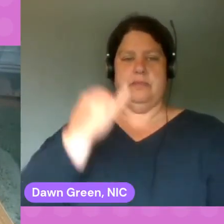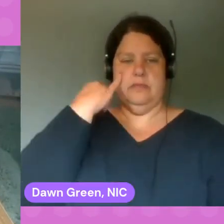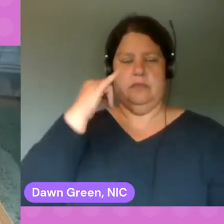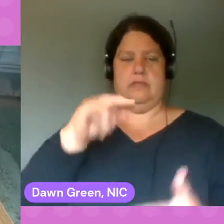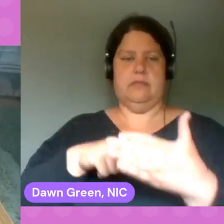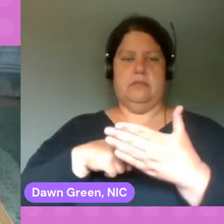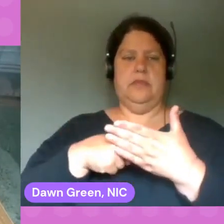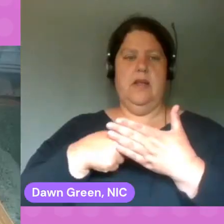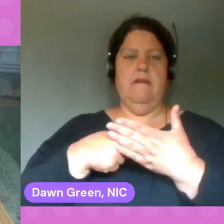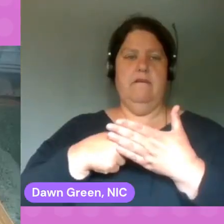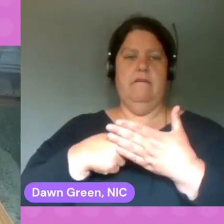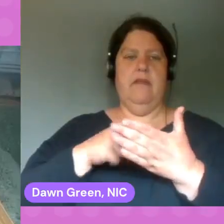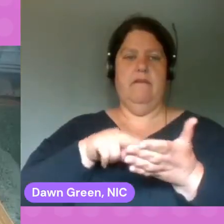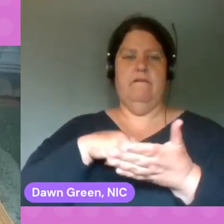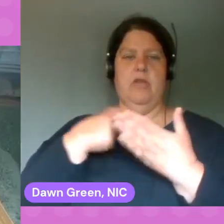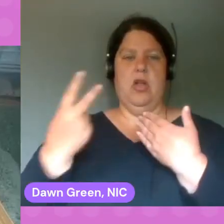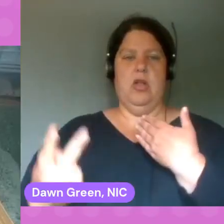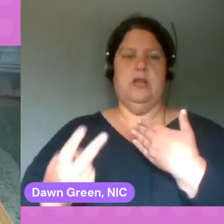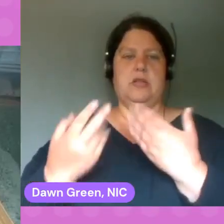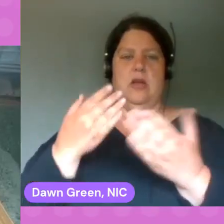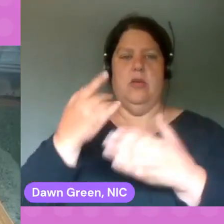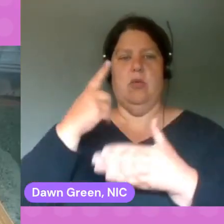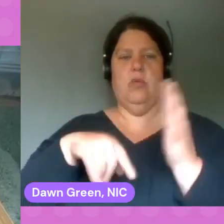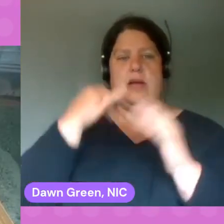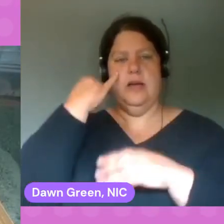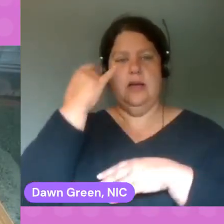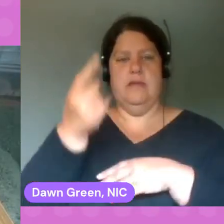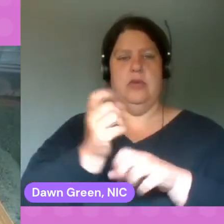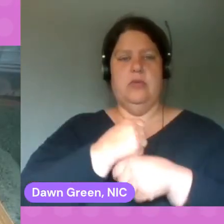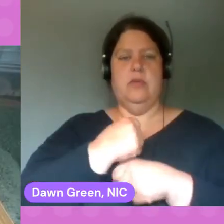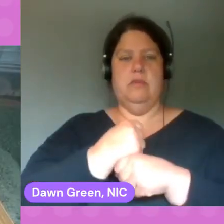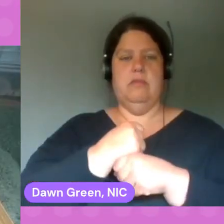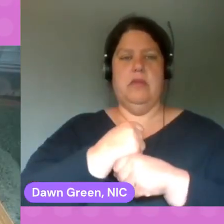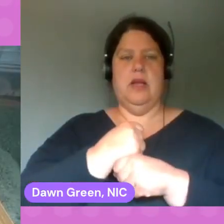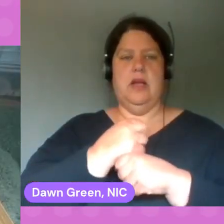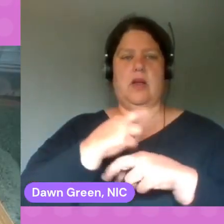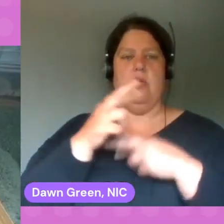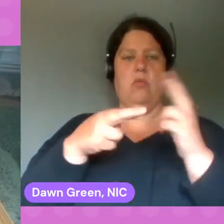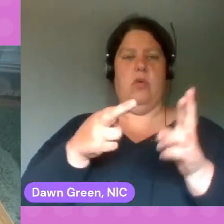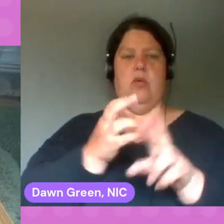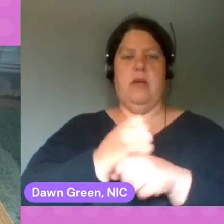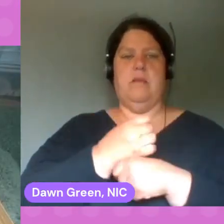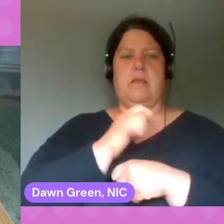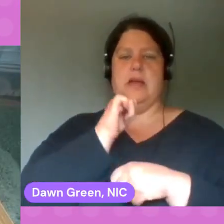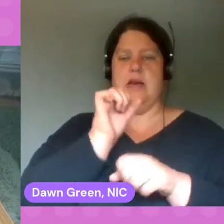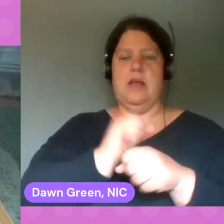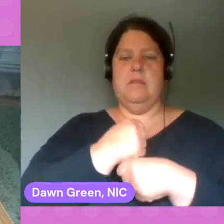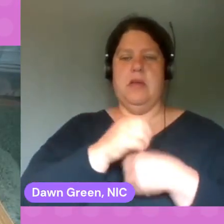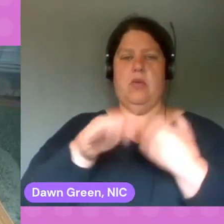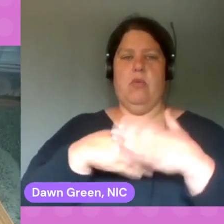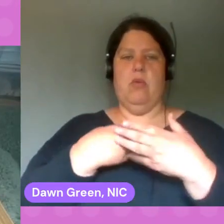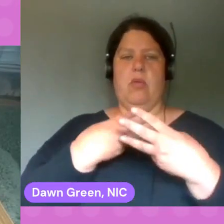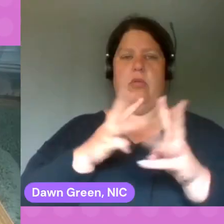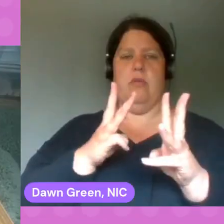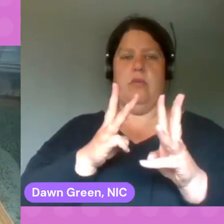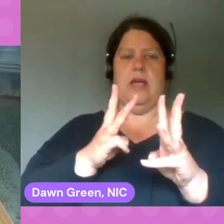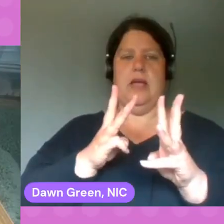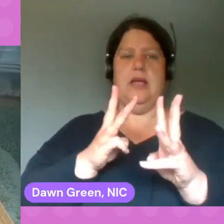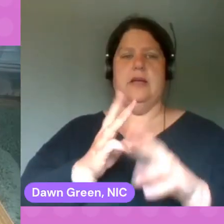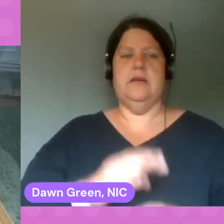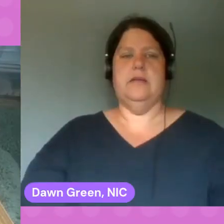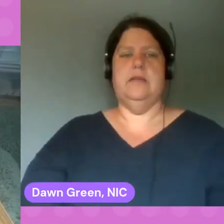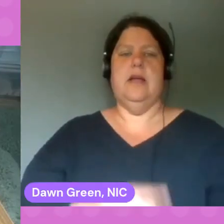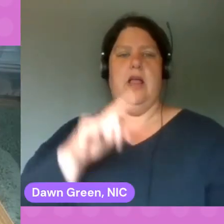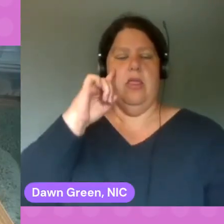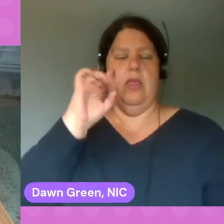halfway through? And what if you designed a roller that was actually meant to not make it all the way down the ramp? So I